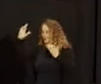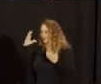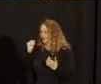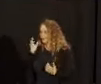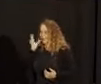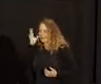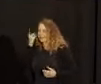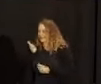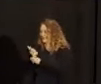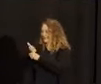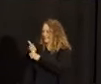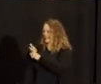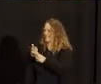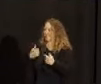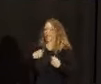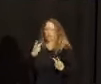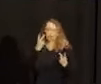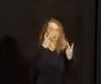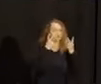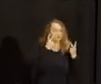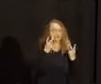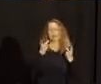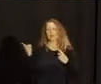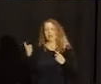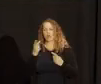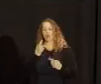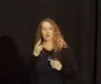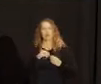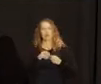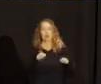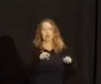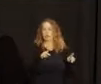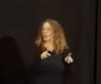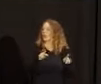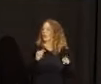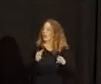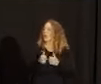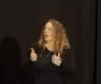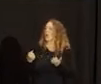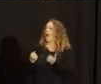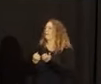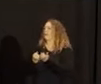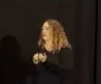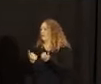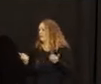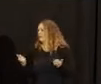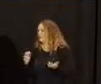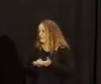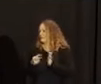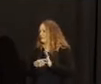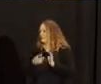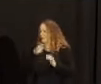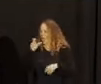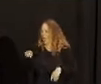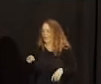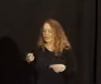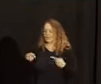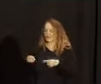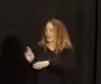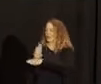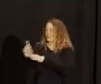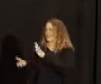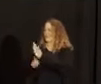we're seeing more opportunities for things like remote advocacy that doesn't have to happen during